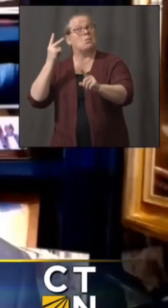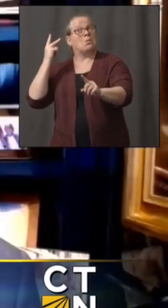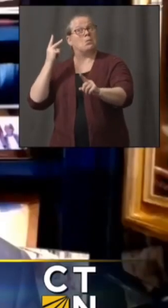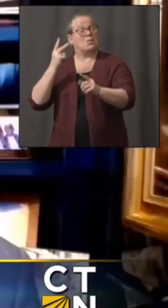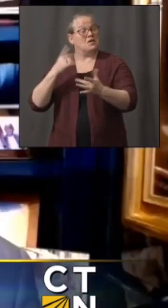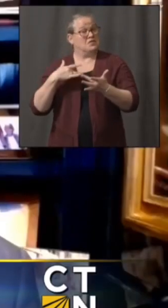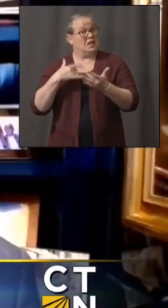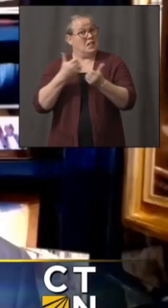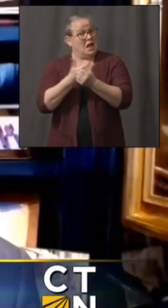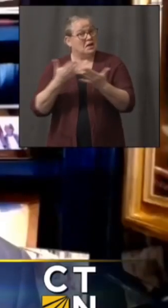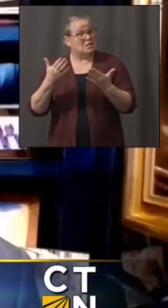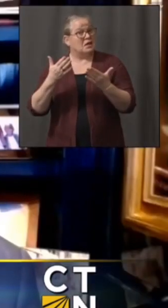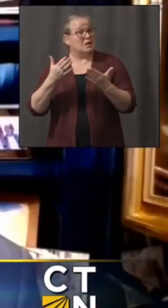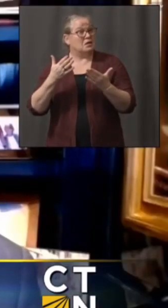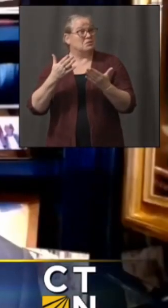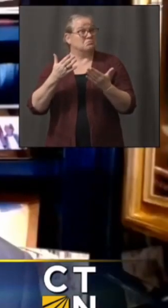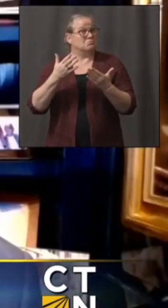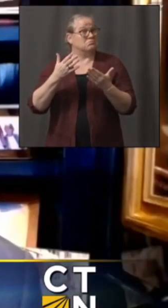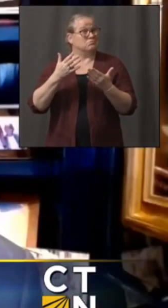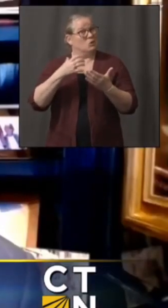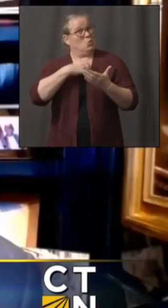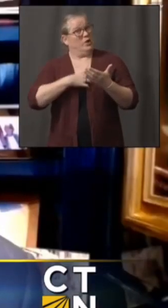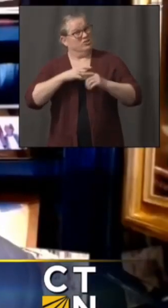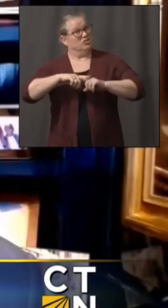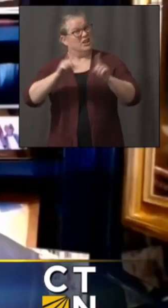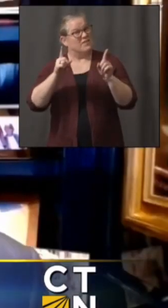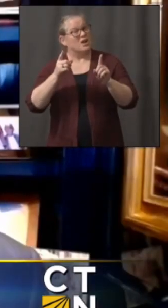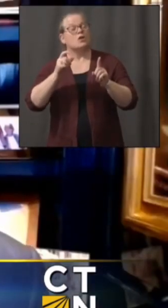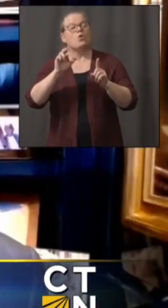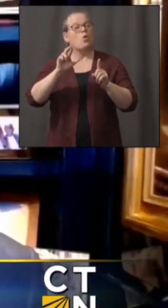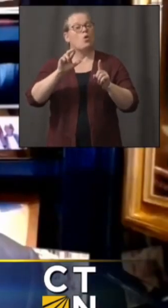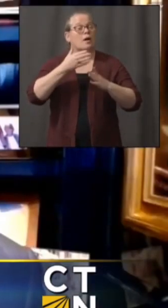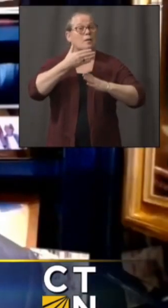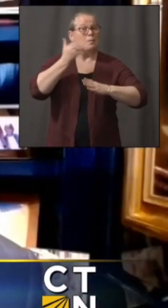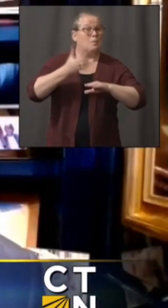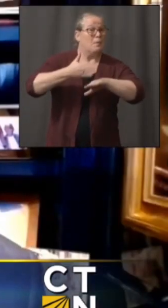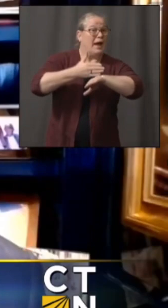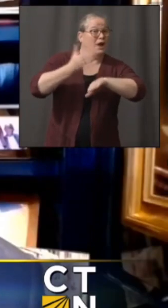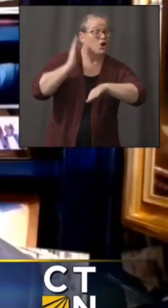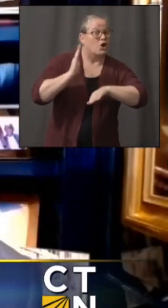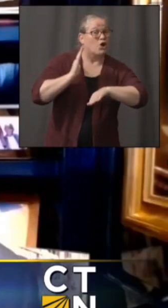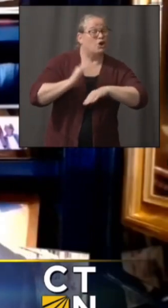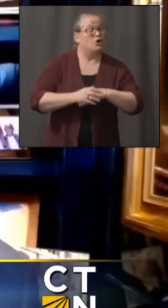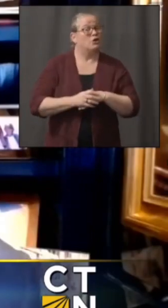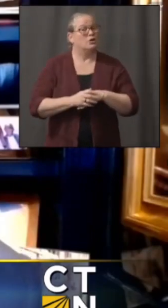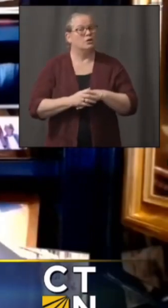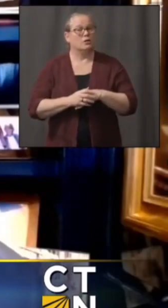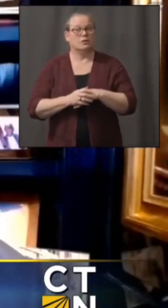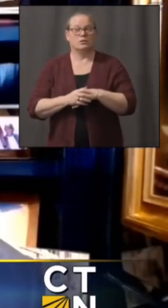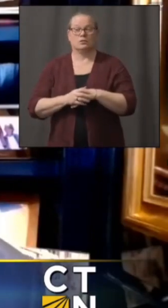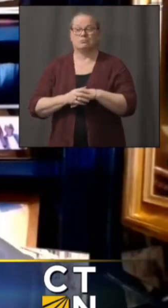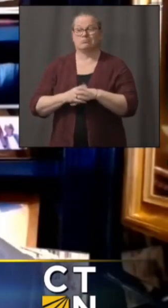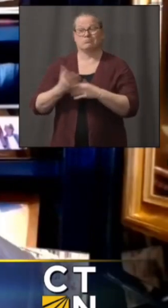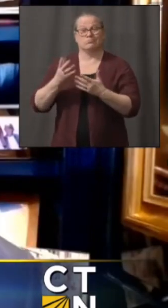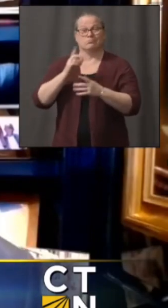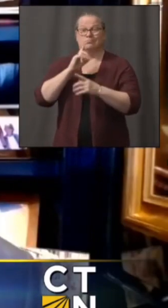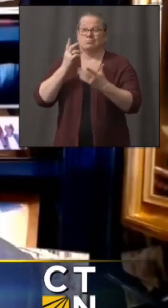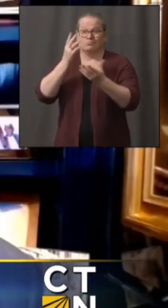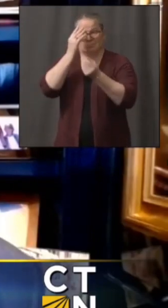I would just tell you, back in March, April, we were just drinking from a